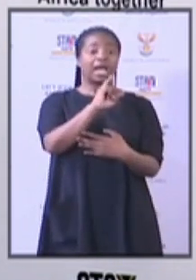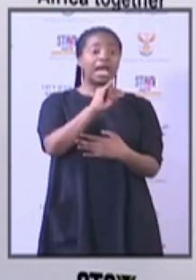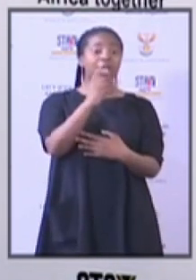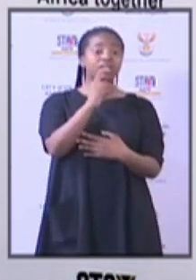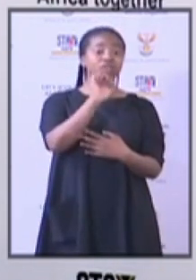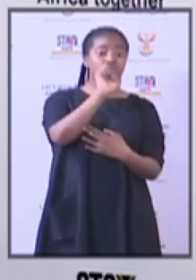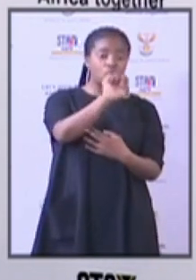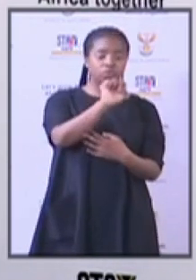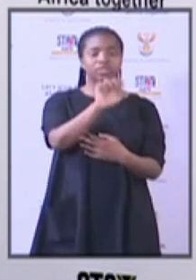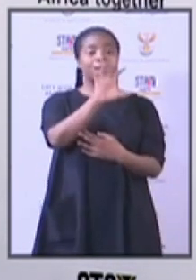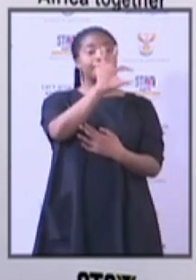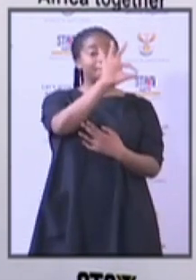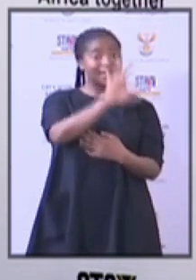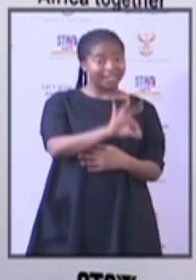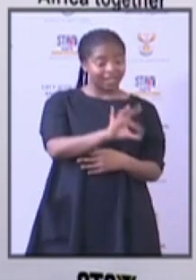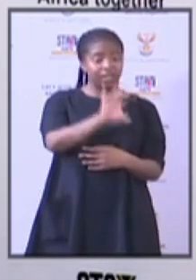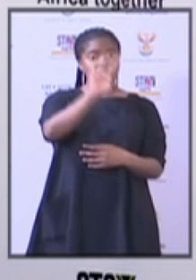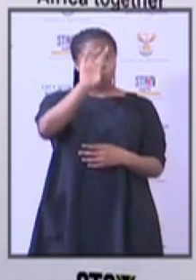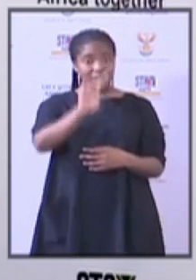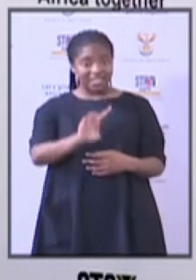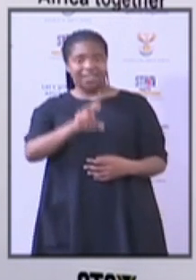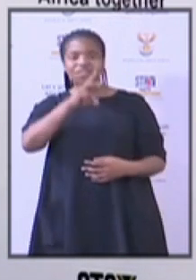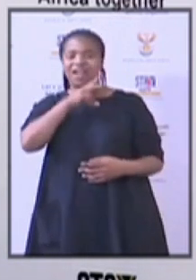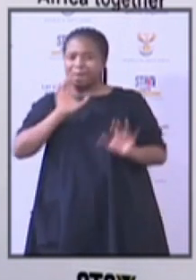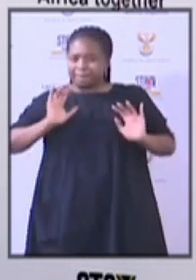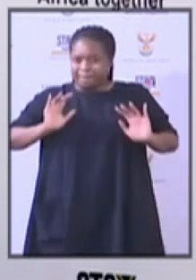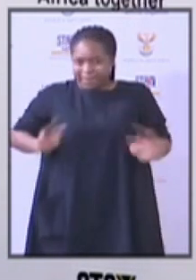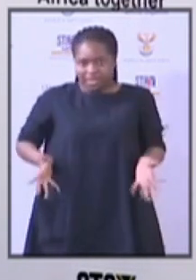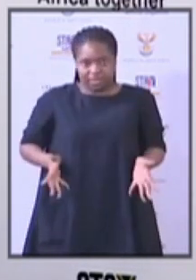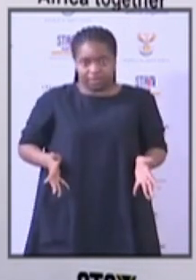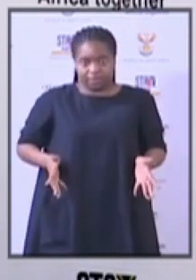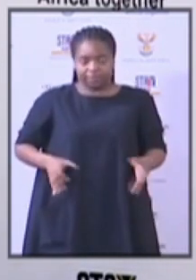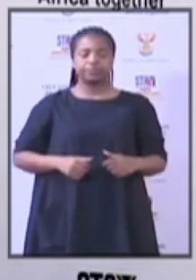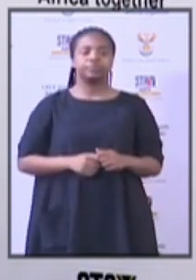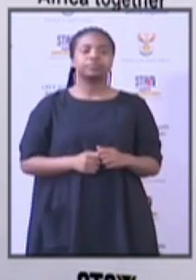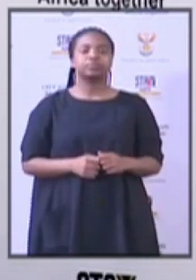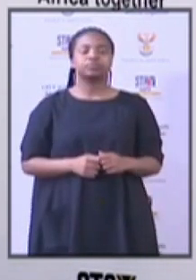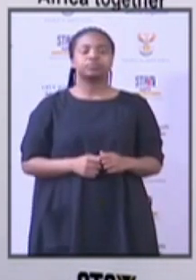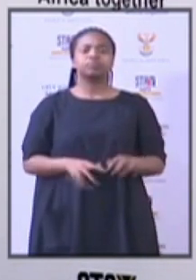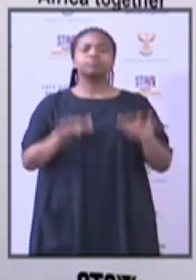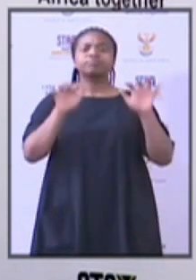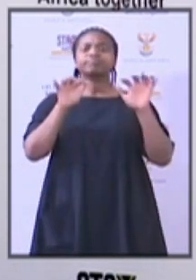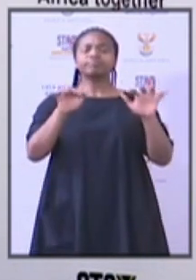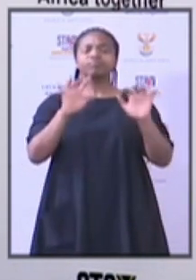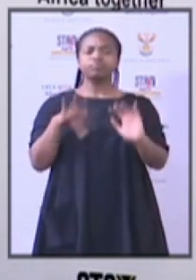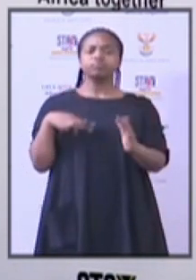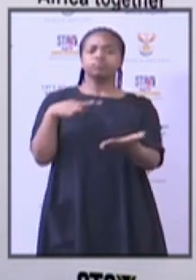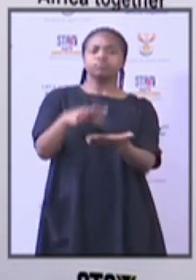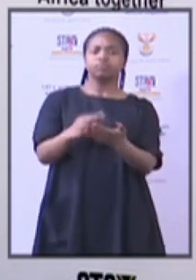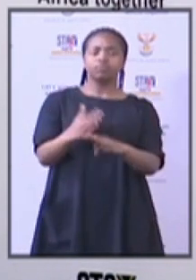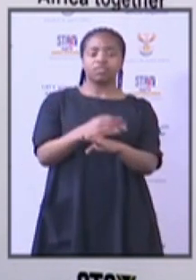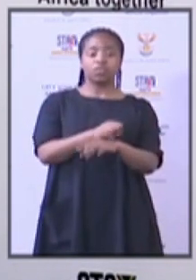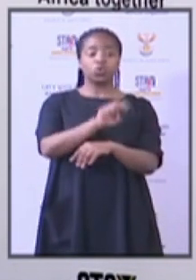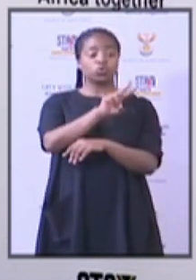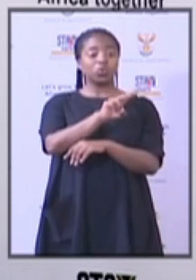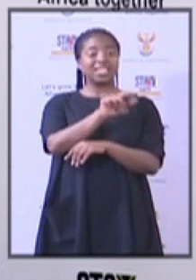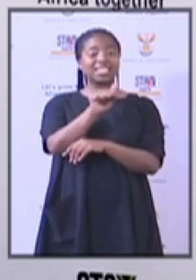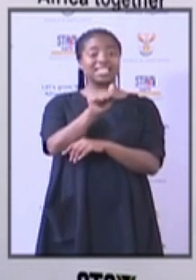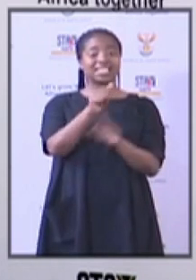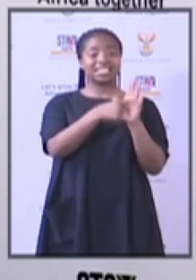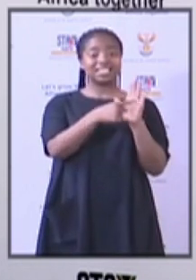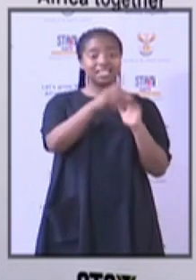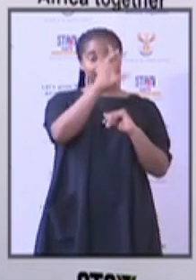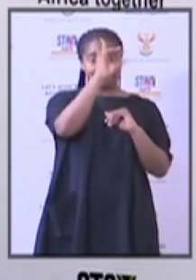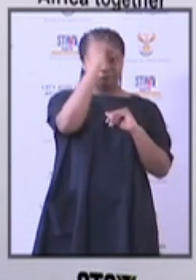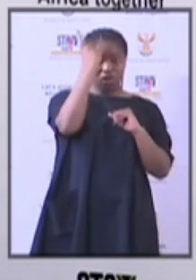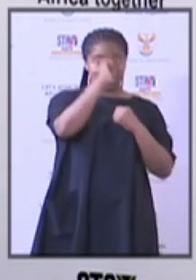go on Monday, Wednesday, and Friday. People who had applied for these documents before the 26th of March 2020, which